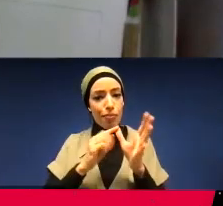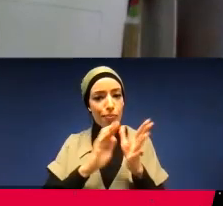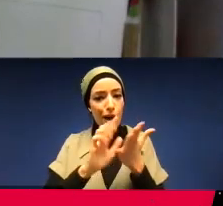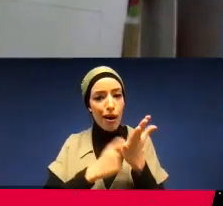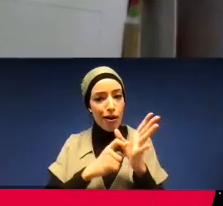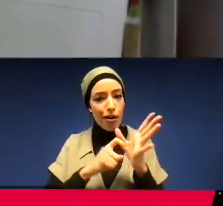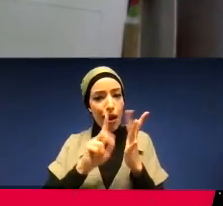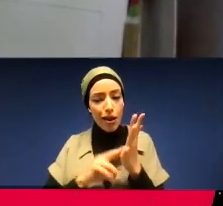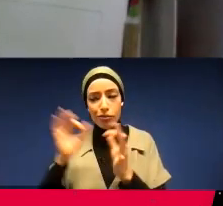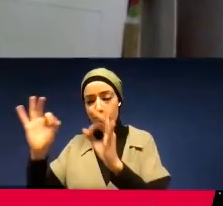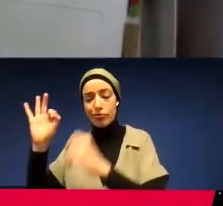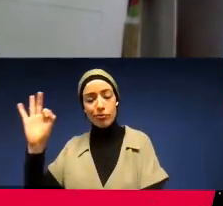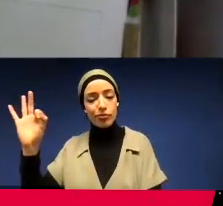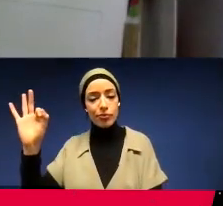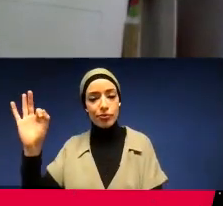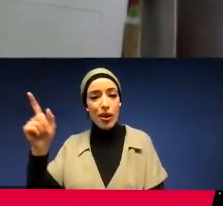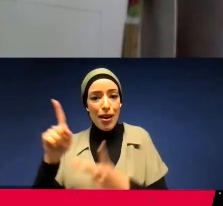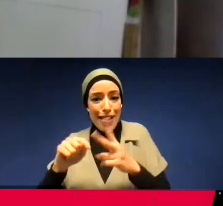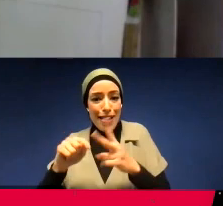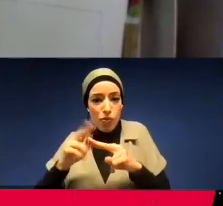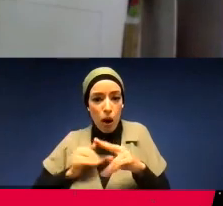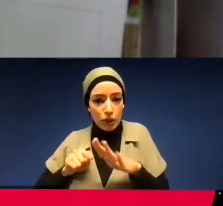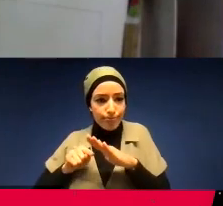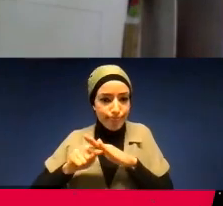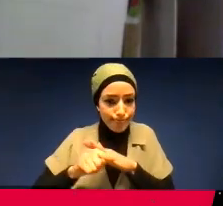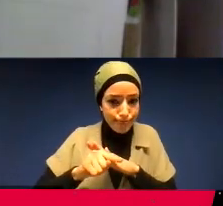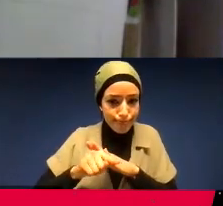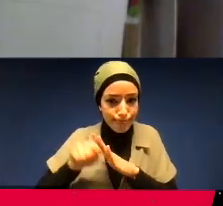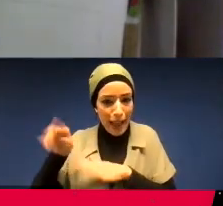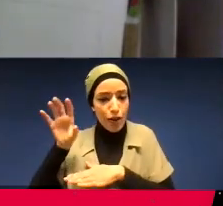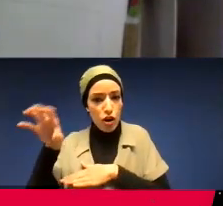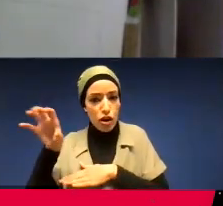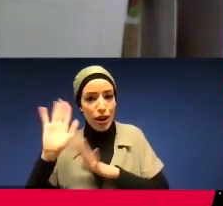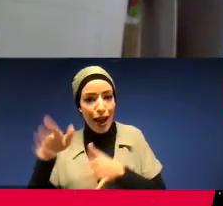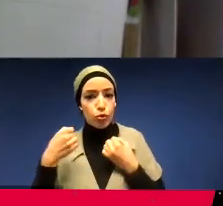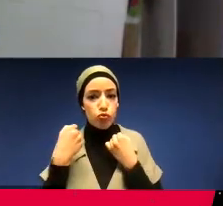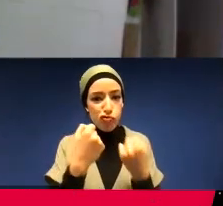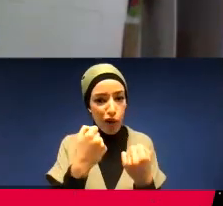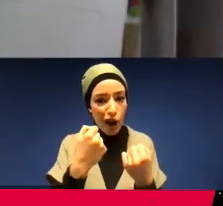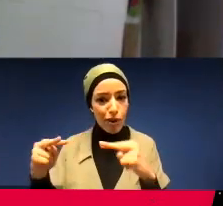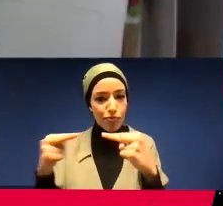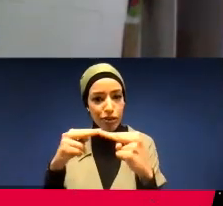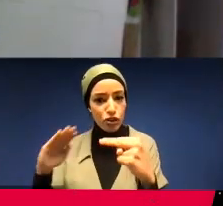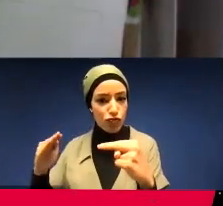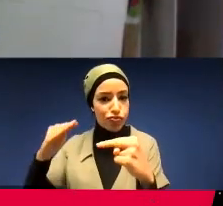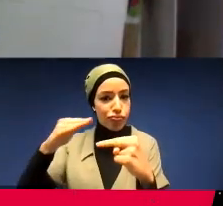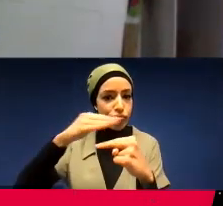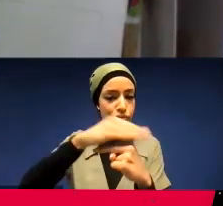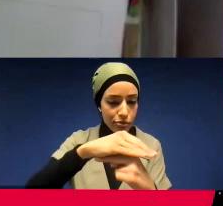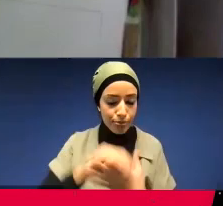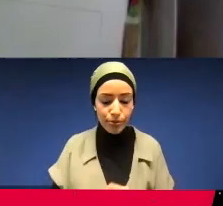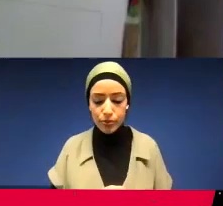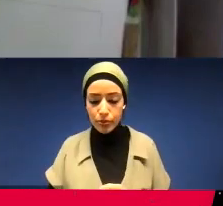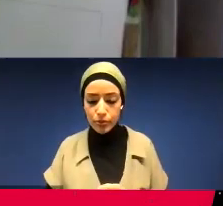country if they choosing a car. So it's we known, like the people within the Gulf, they known that they